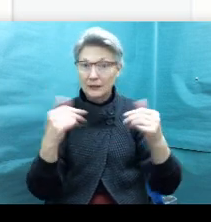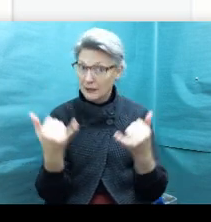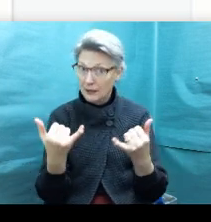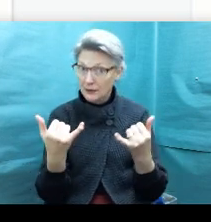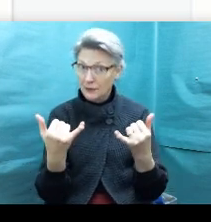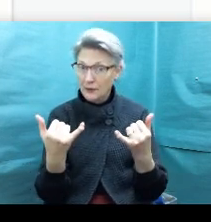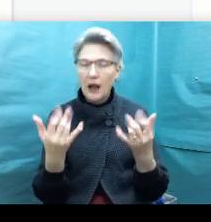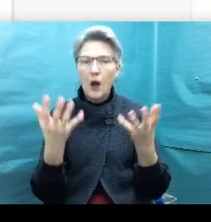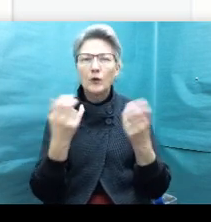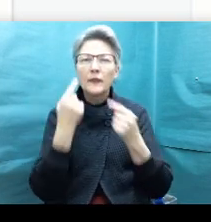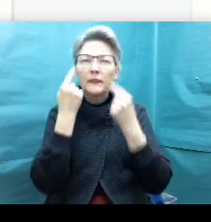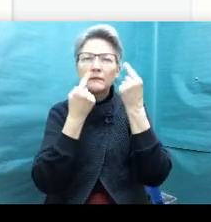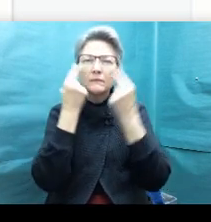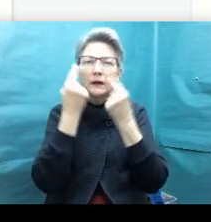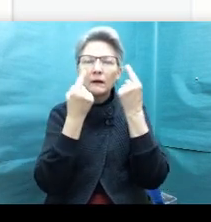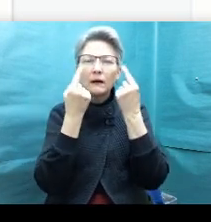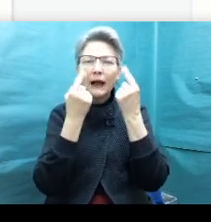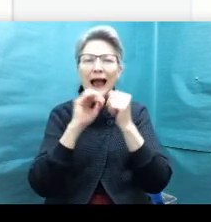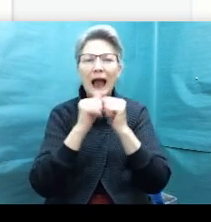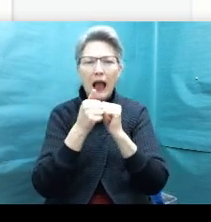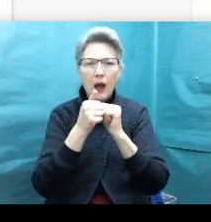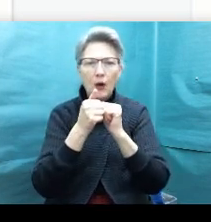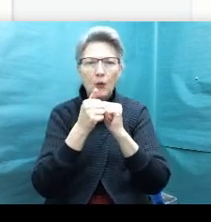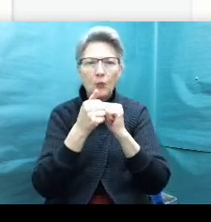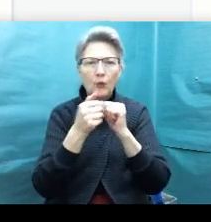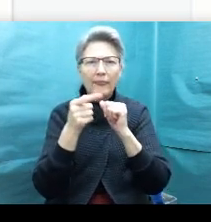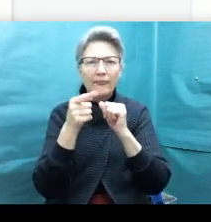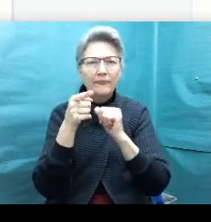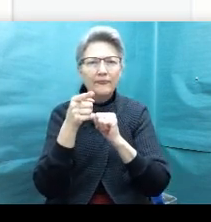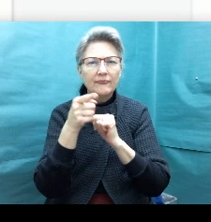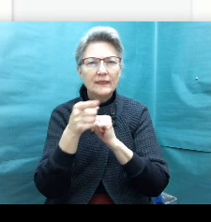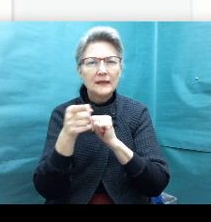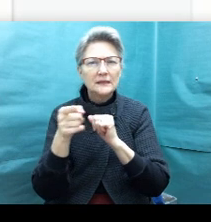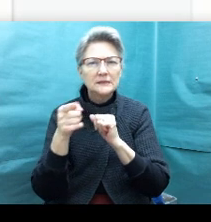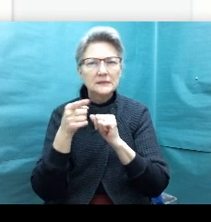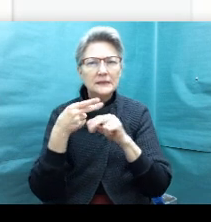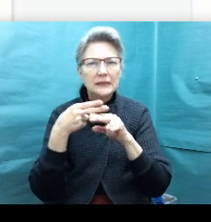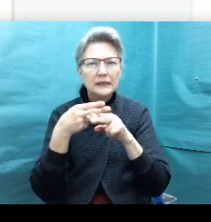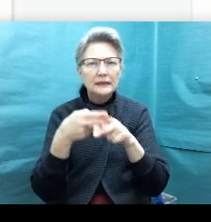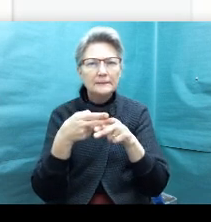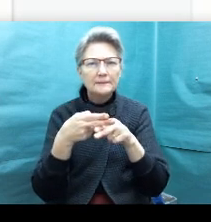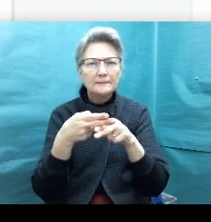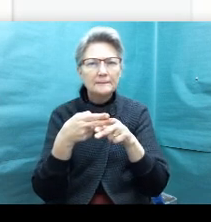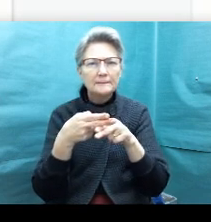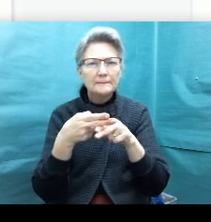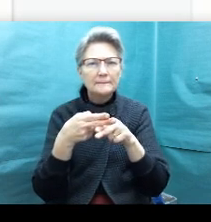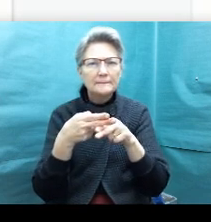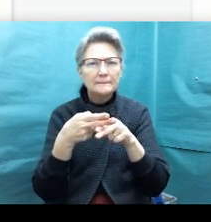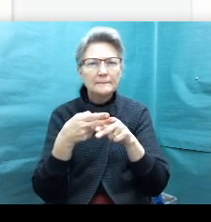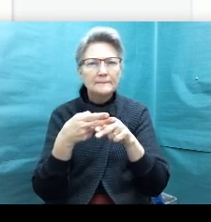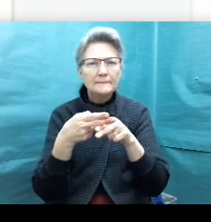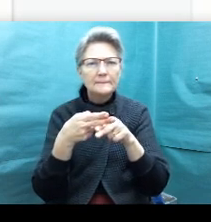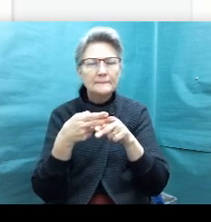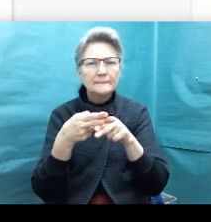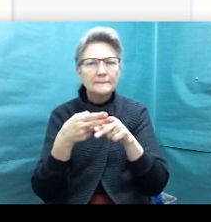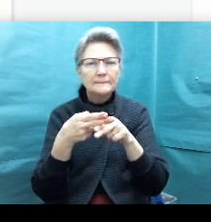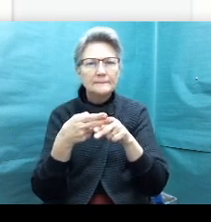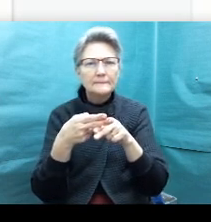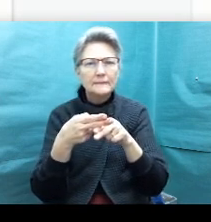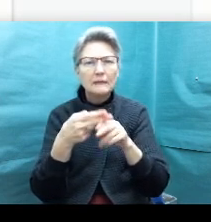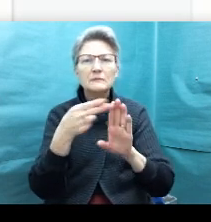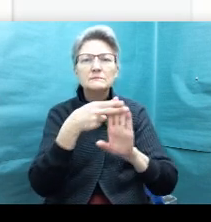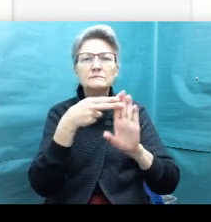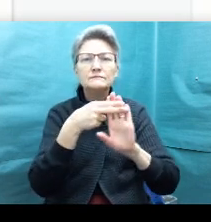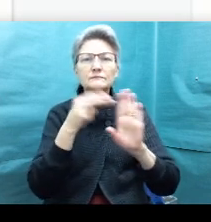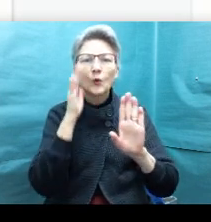now I want you to think about how would this be named? So I'm going to just